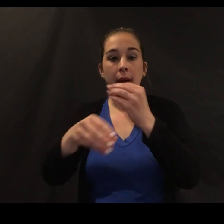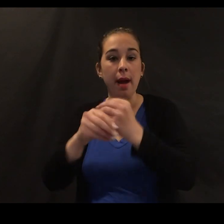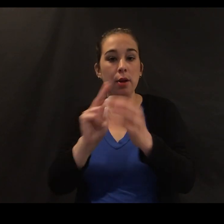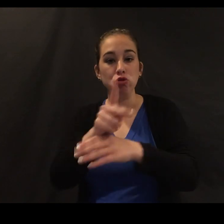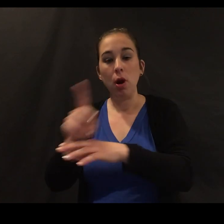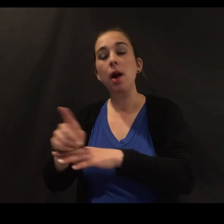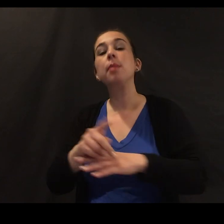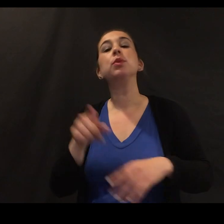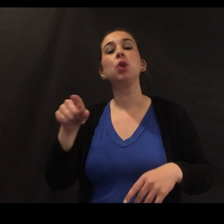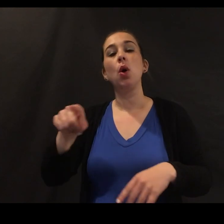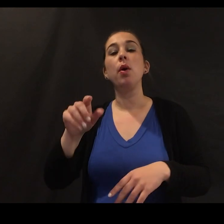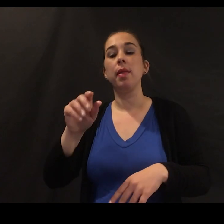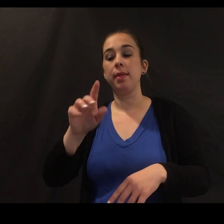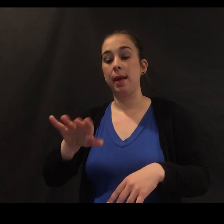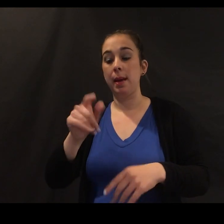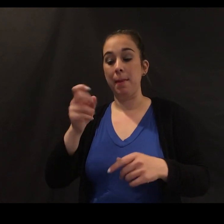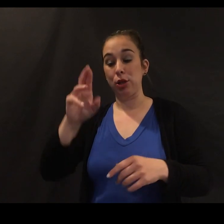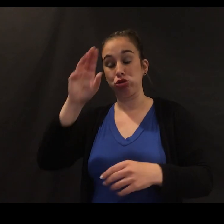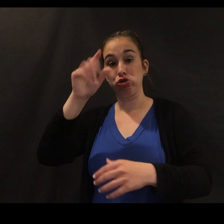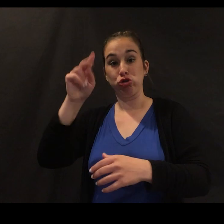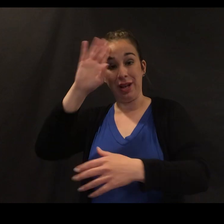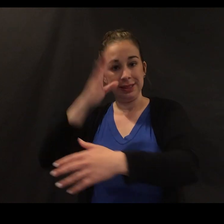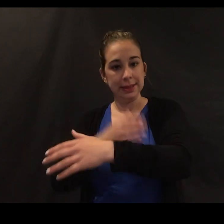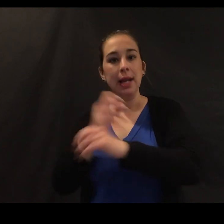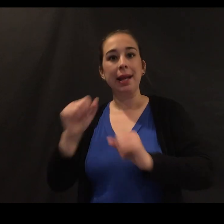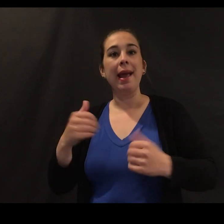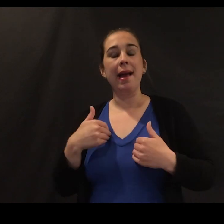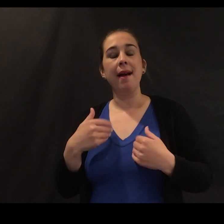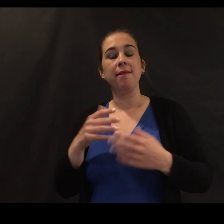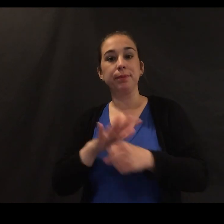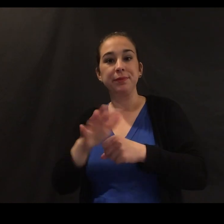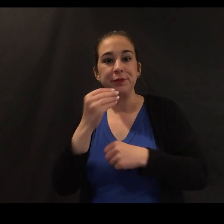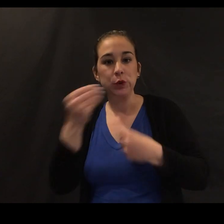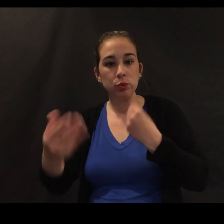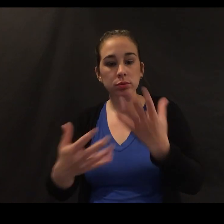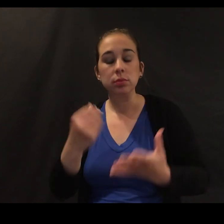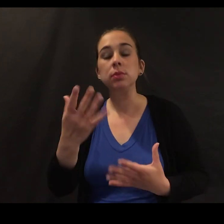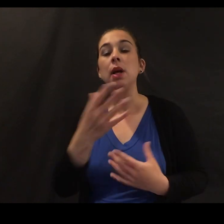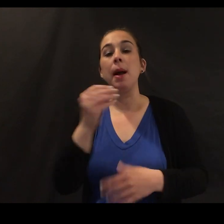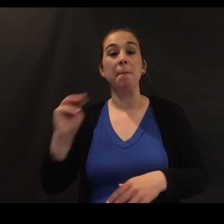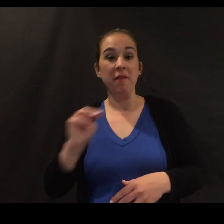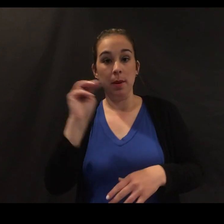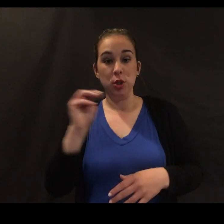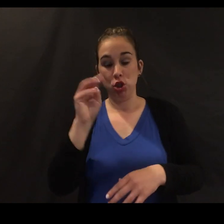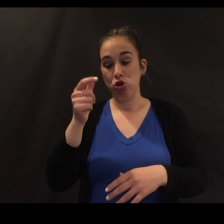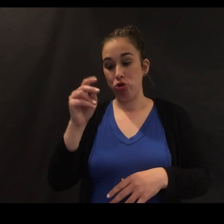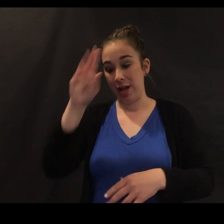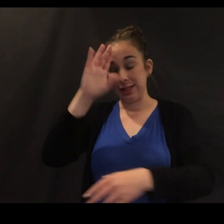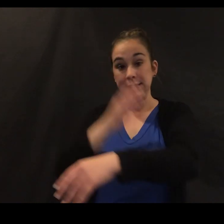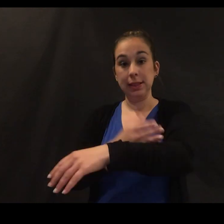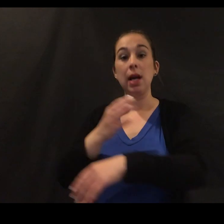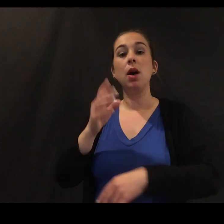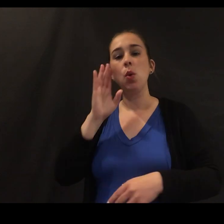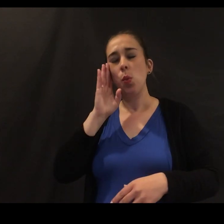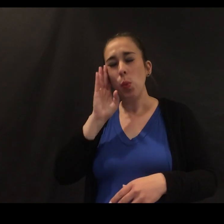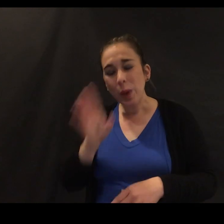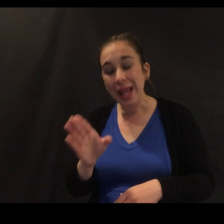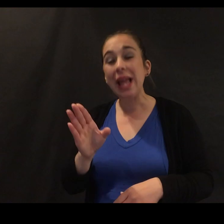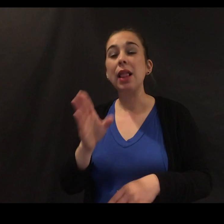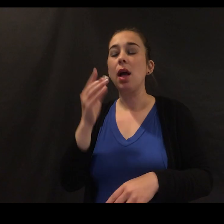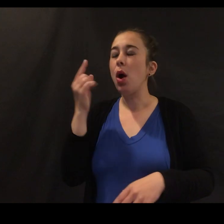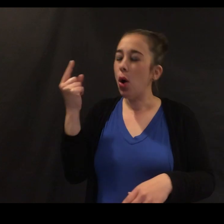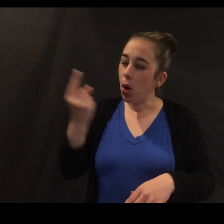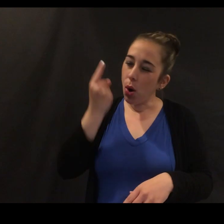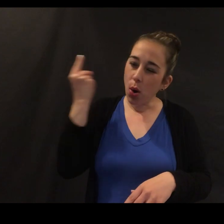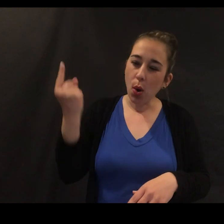master's grandson may be provided for. And Mephibosheth, grandson of your master, will